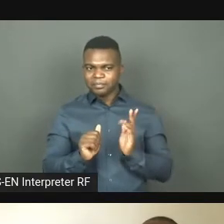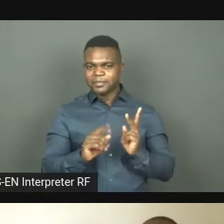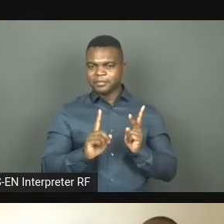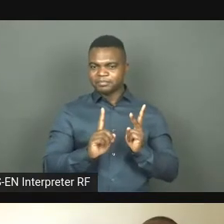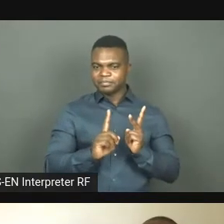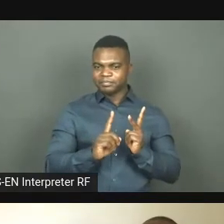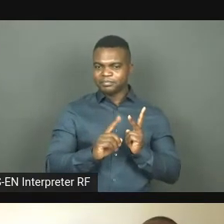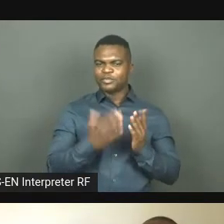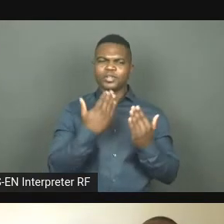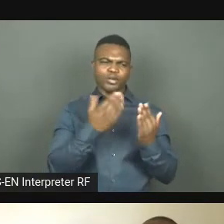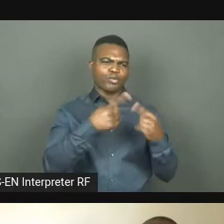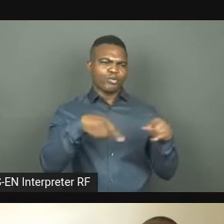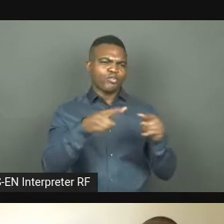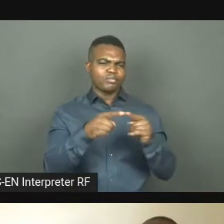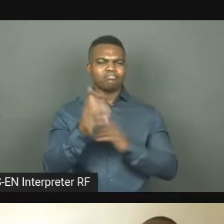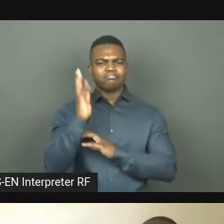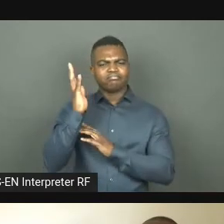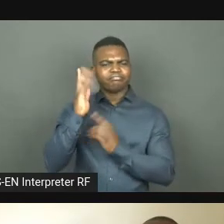we serve?